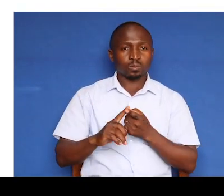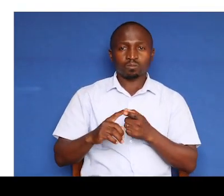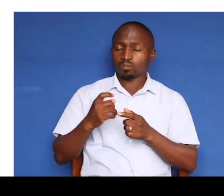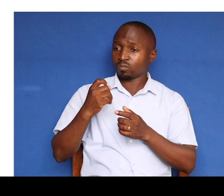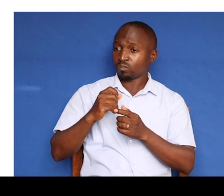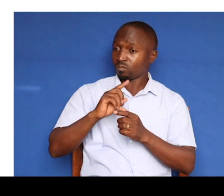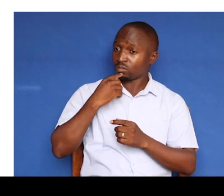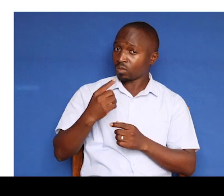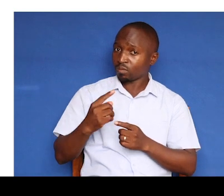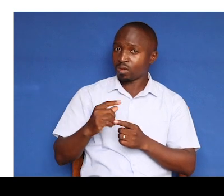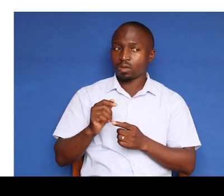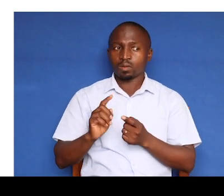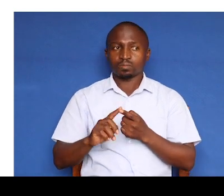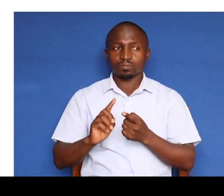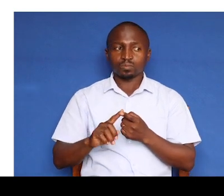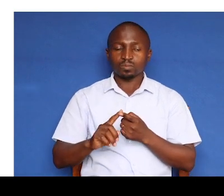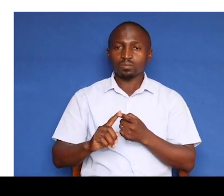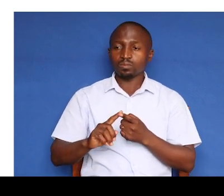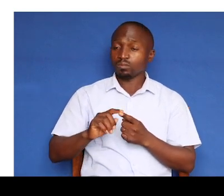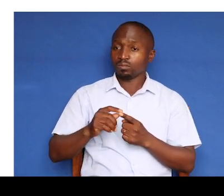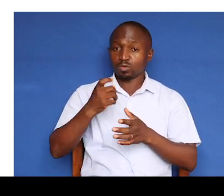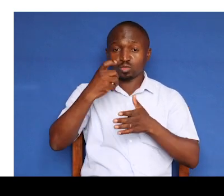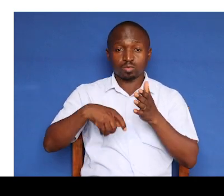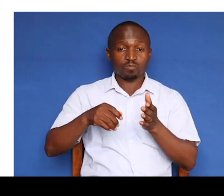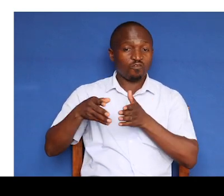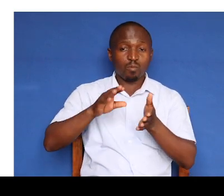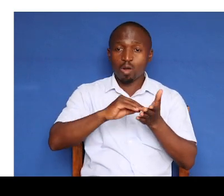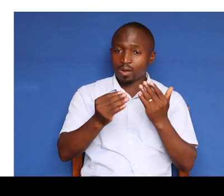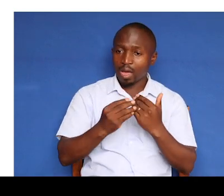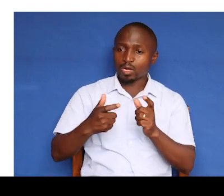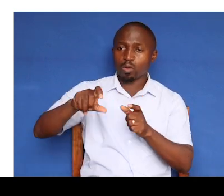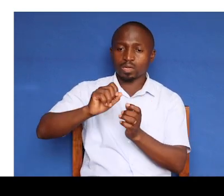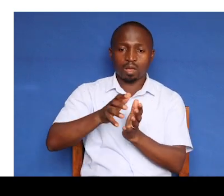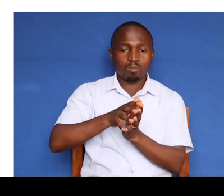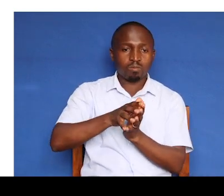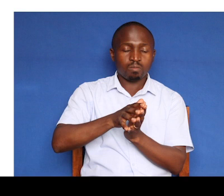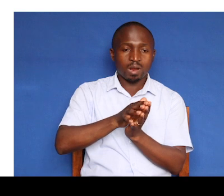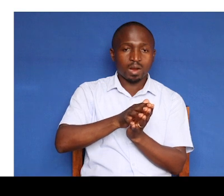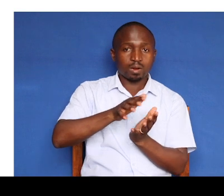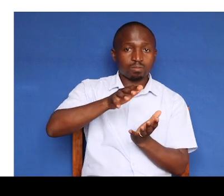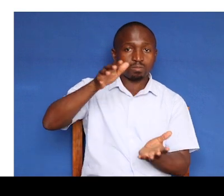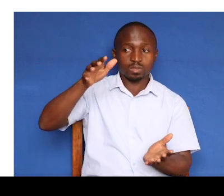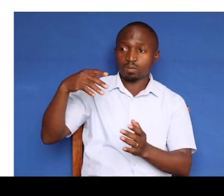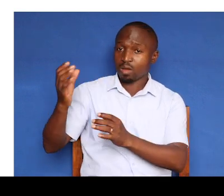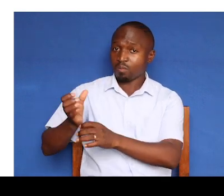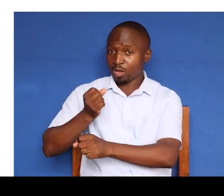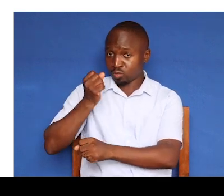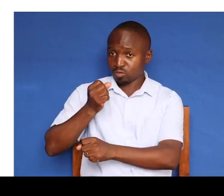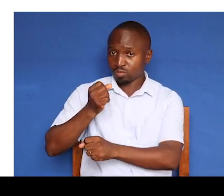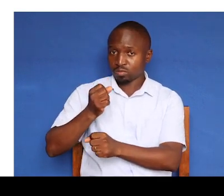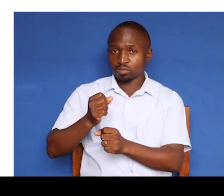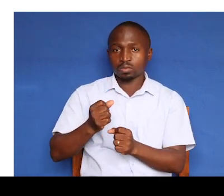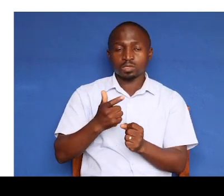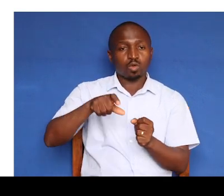systems is increased income gap or inequality? Which of the above tax systems is increased